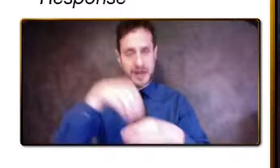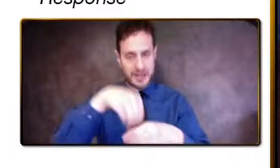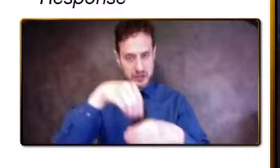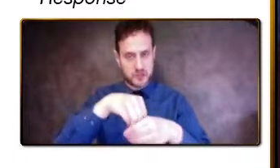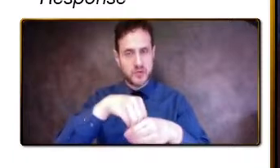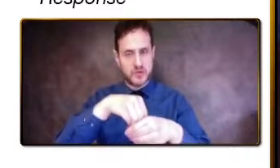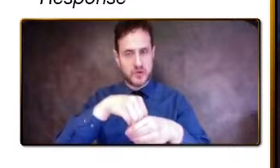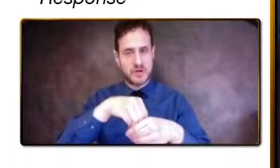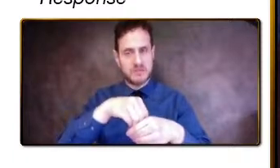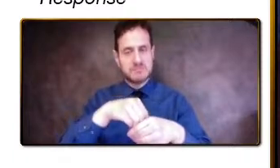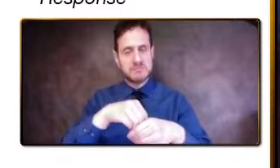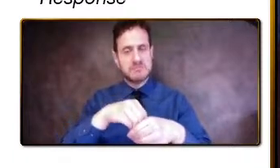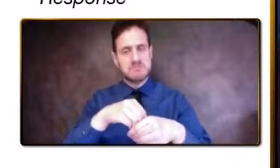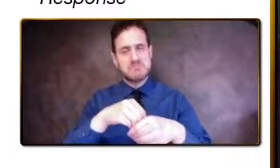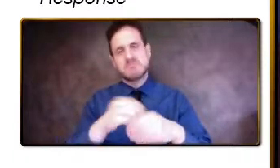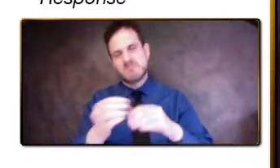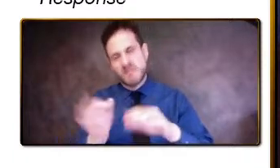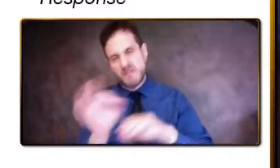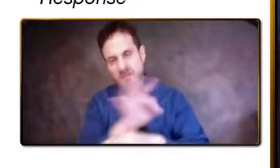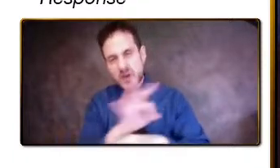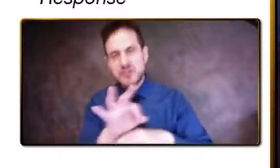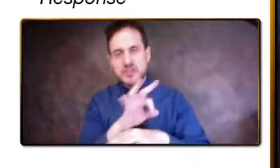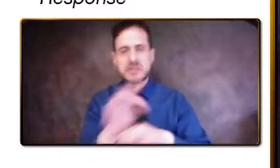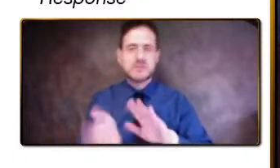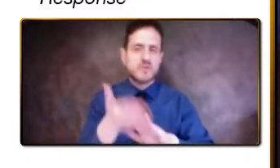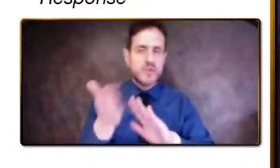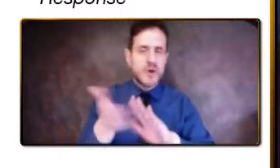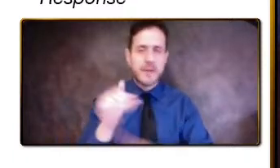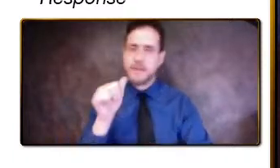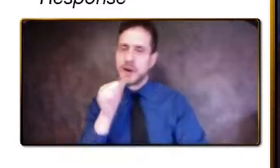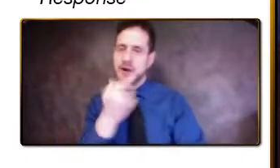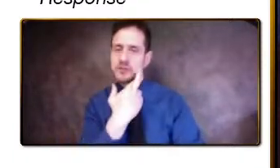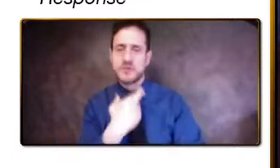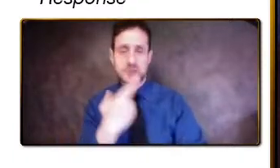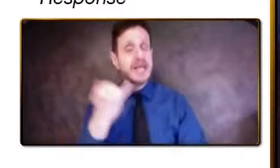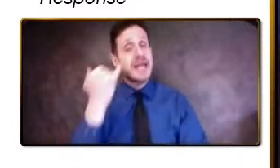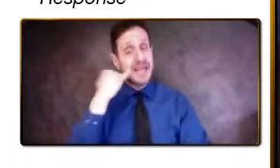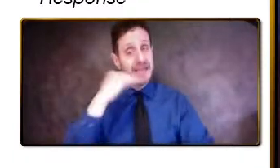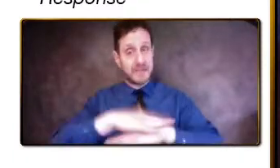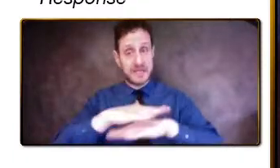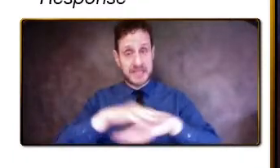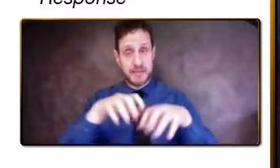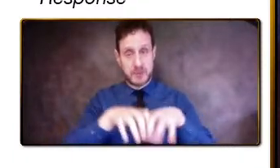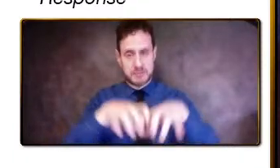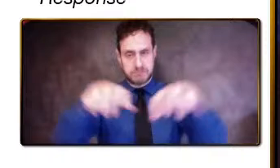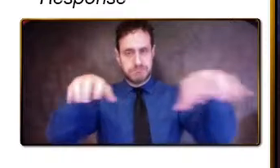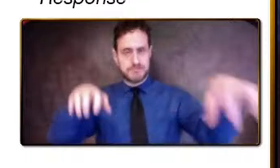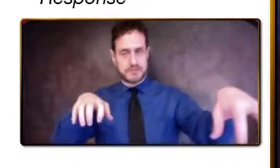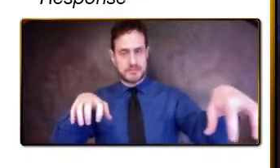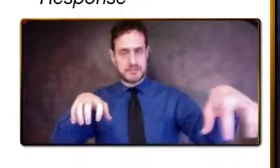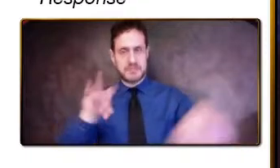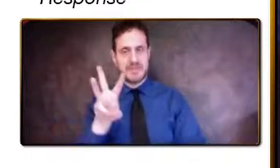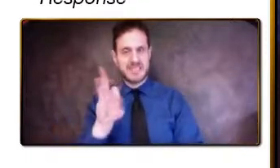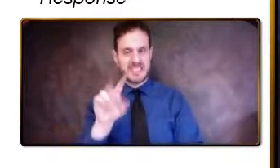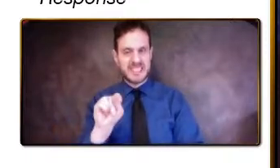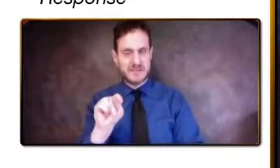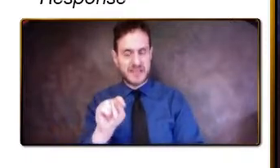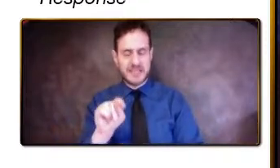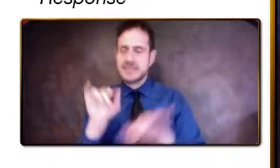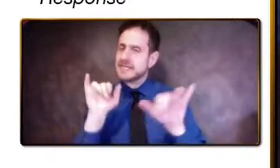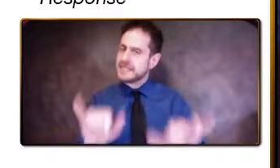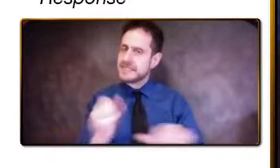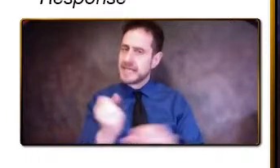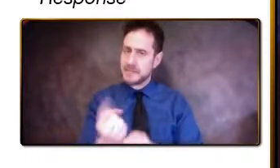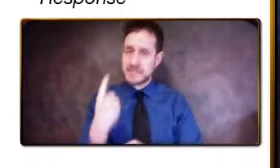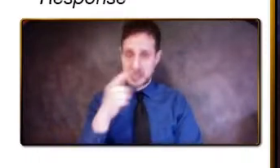of at bars and restaurants, as long as tables are kept 6 feet apart, just like last summer. The same rules will apply when